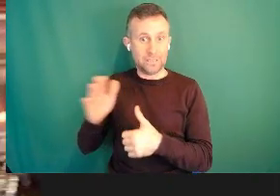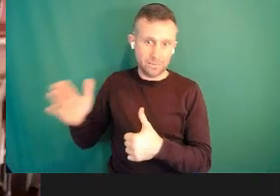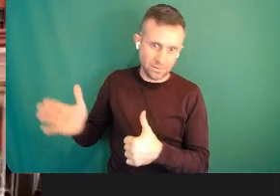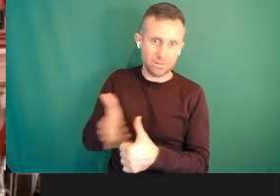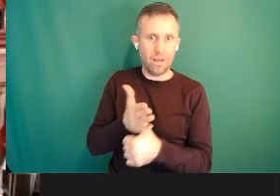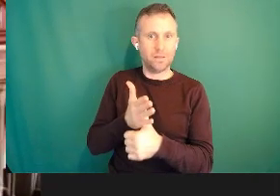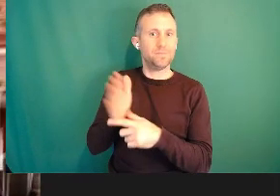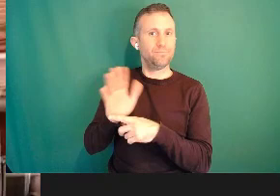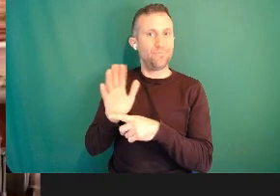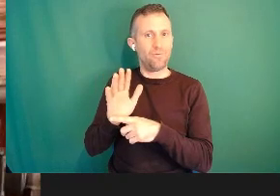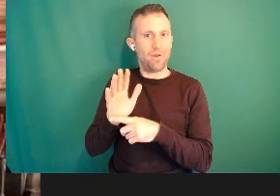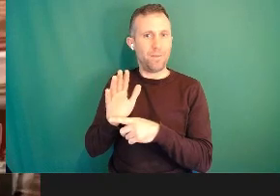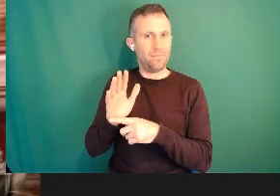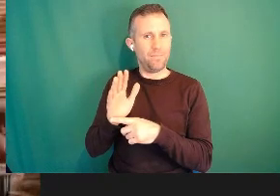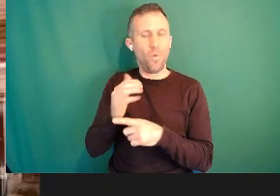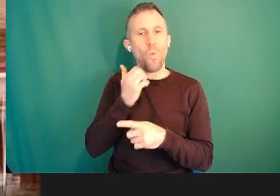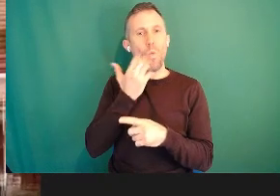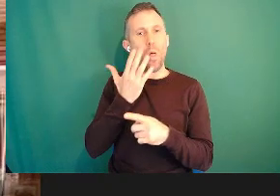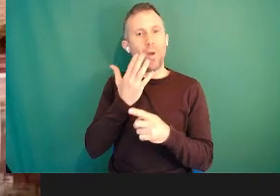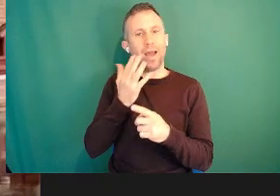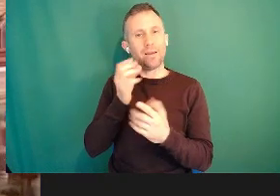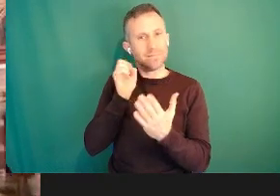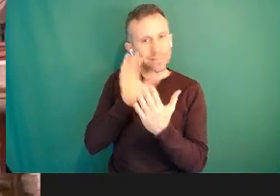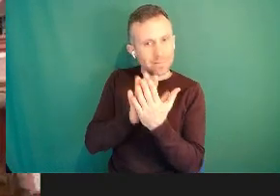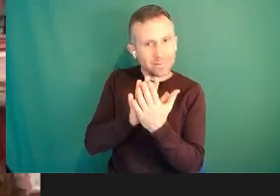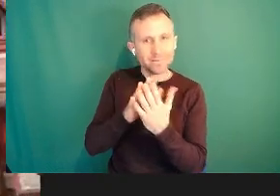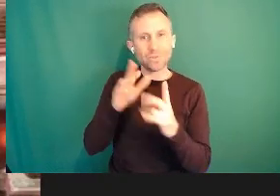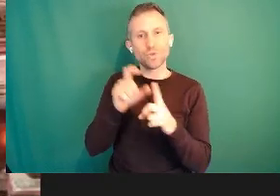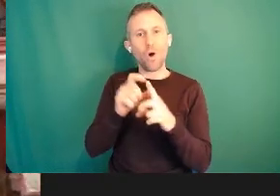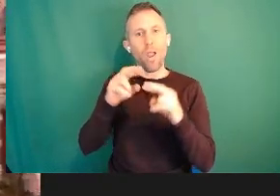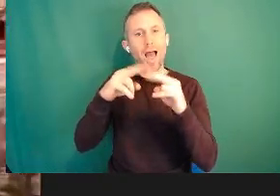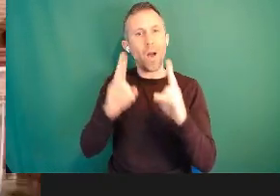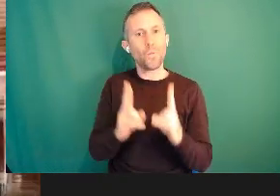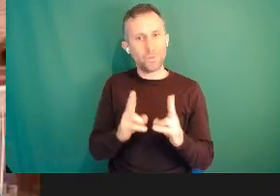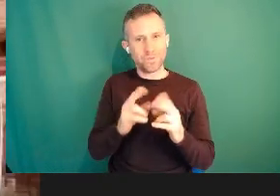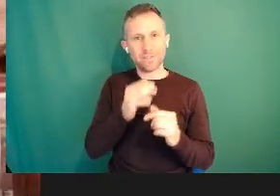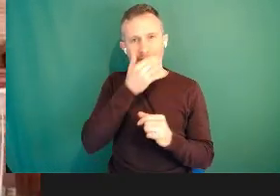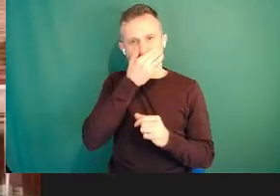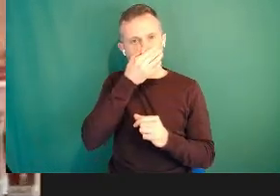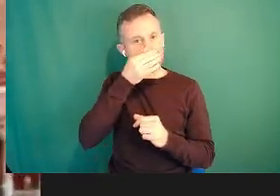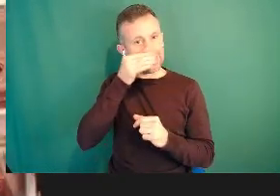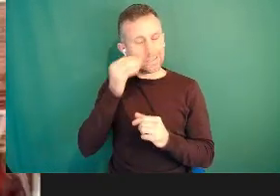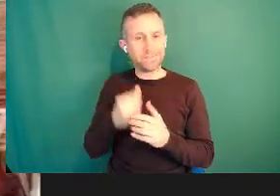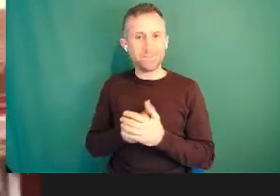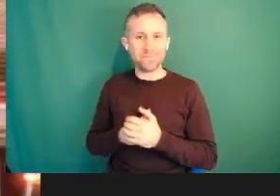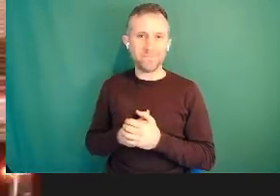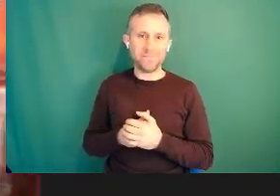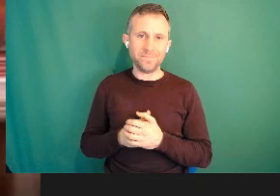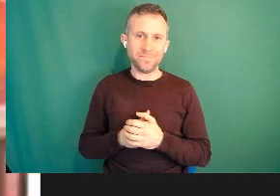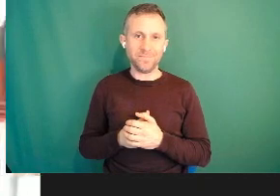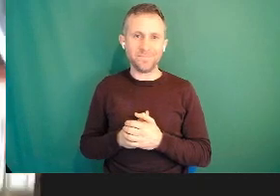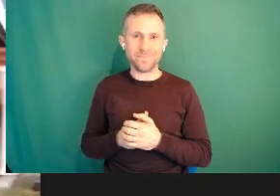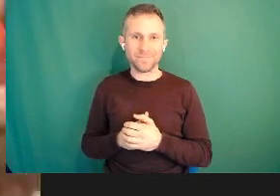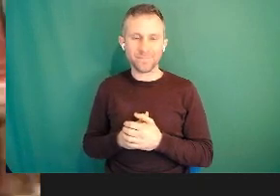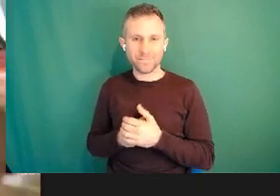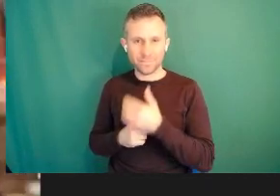And they use the house quite differently, and there's a different layout than kind of really does exist here.